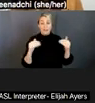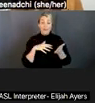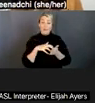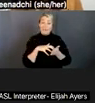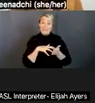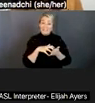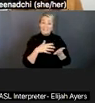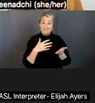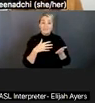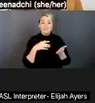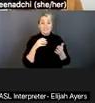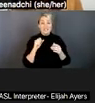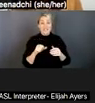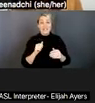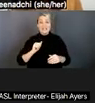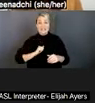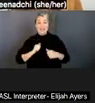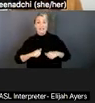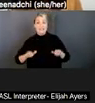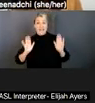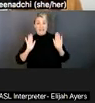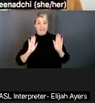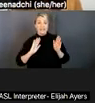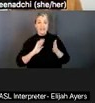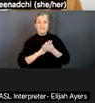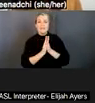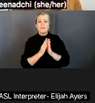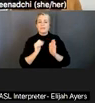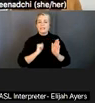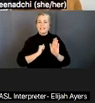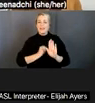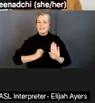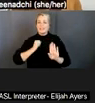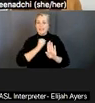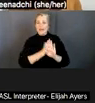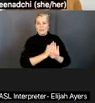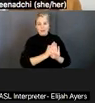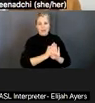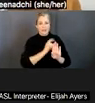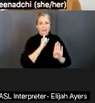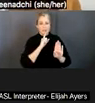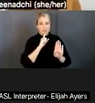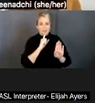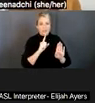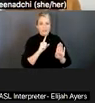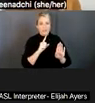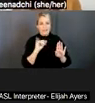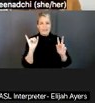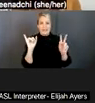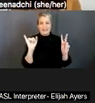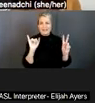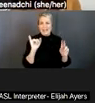become self-sacrifice, becomes self-sabotage, and can really begin to bake layer cakes